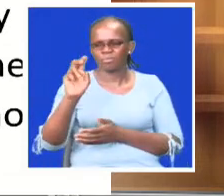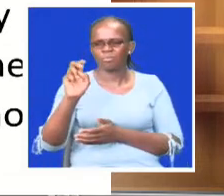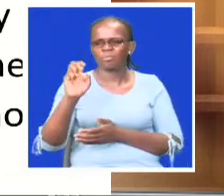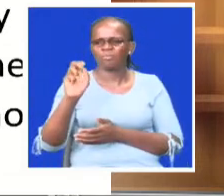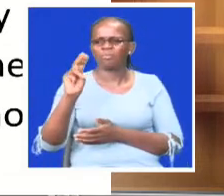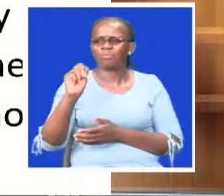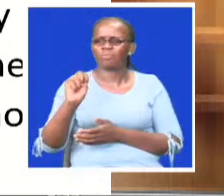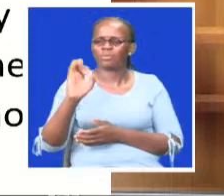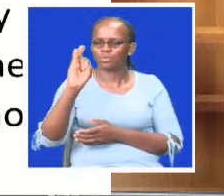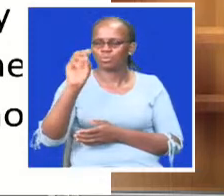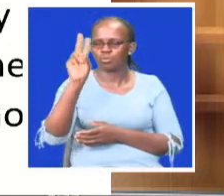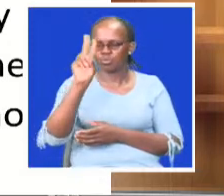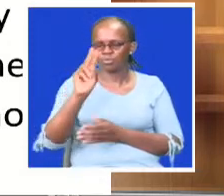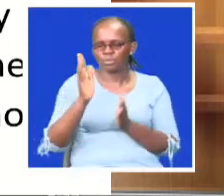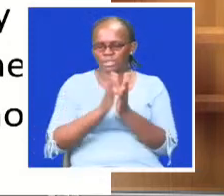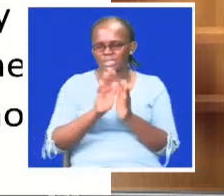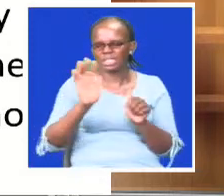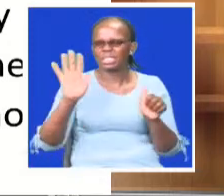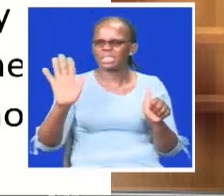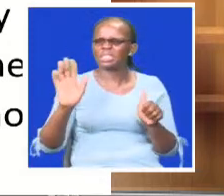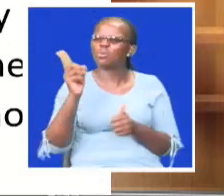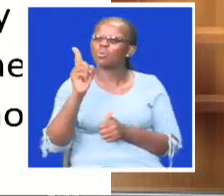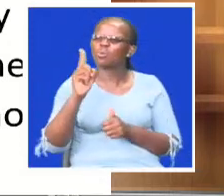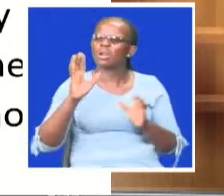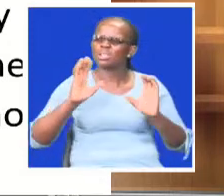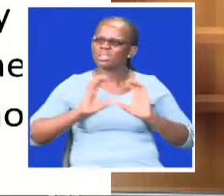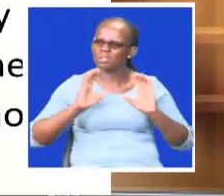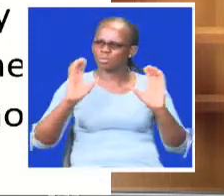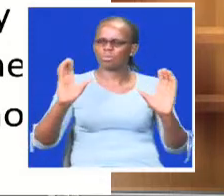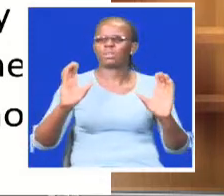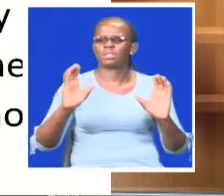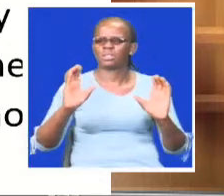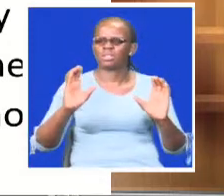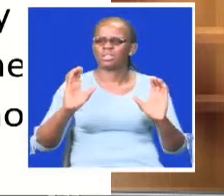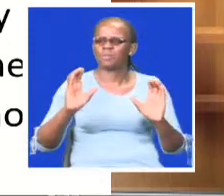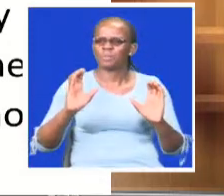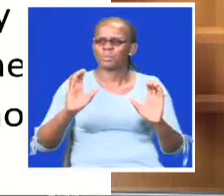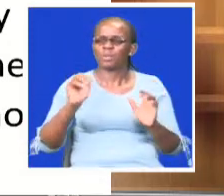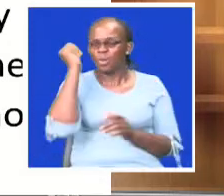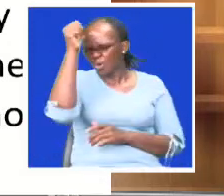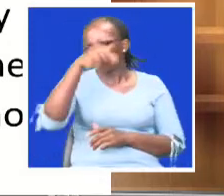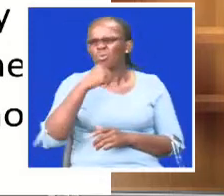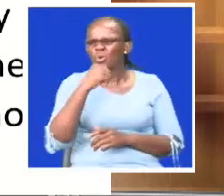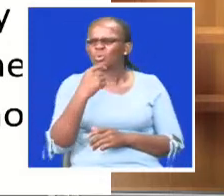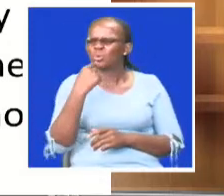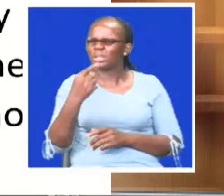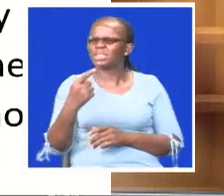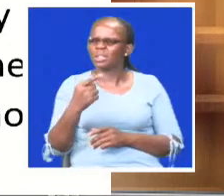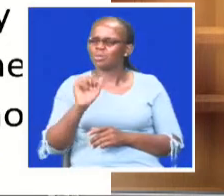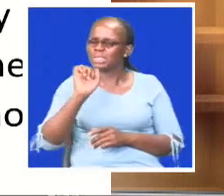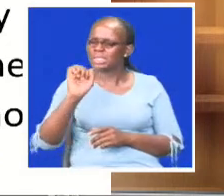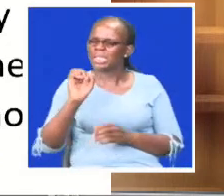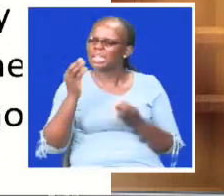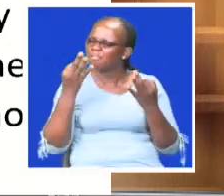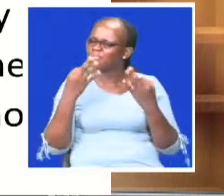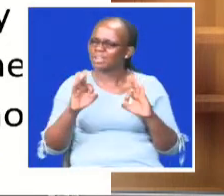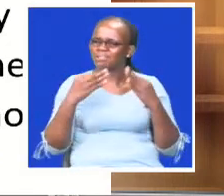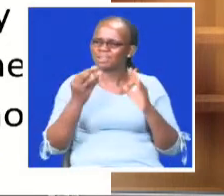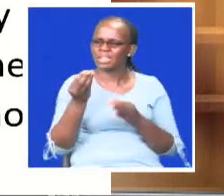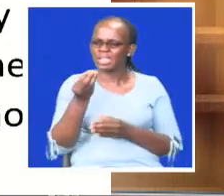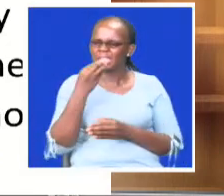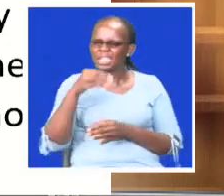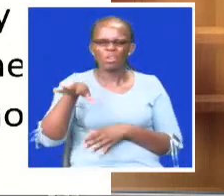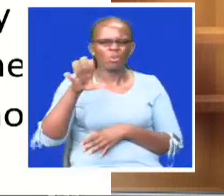16. What is the command? God said, you may freely eat every tree from the